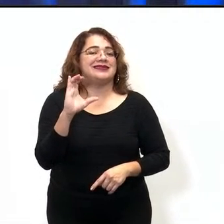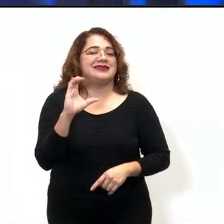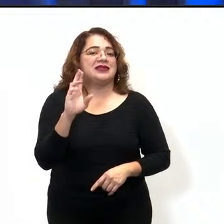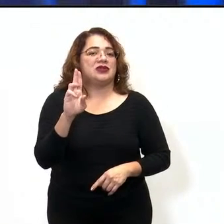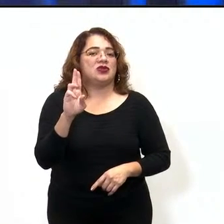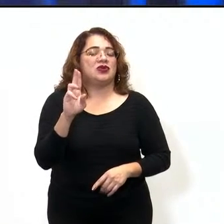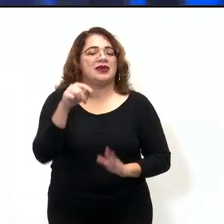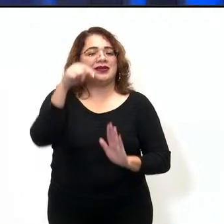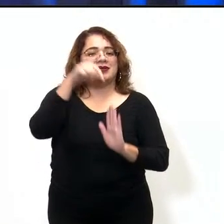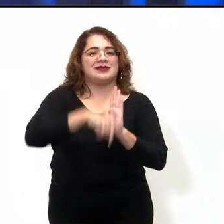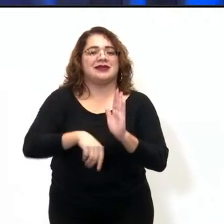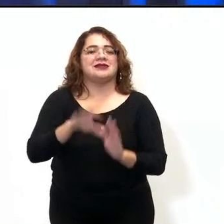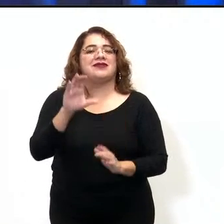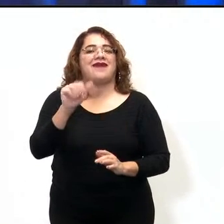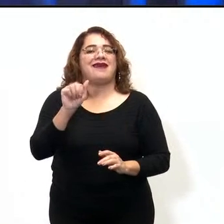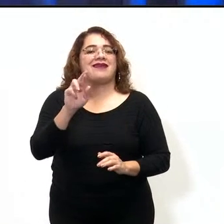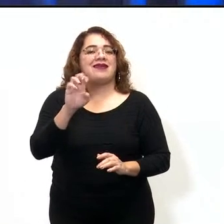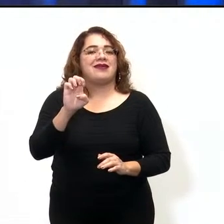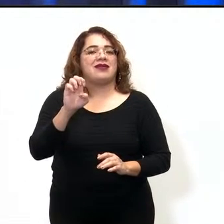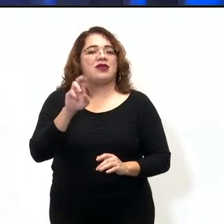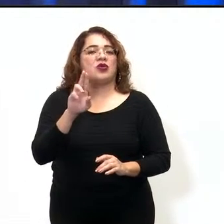at 0%.